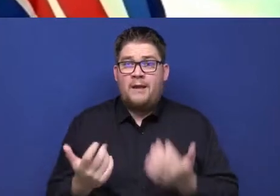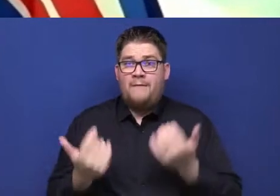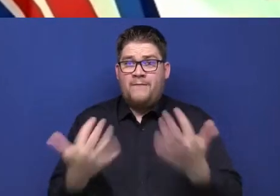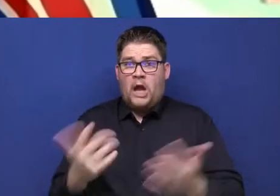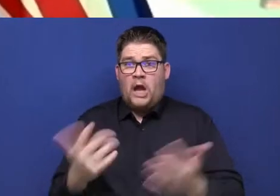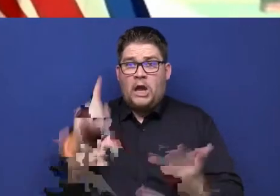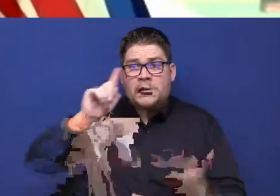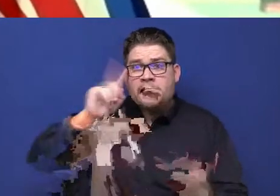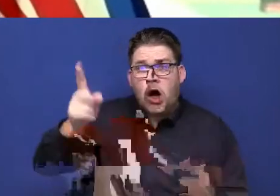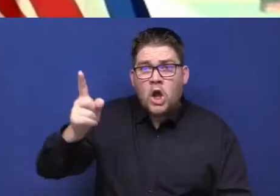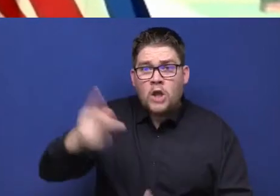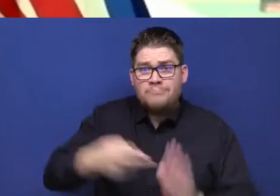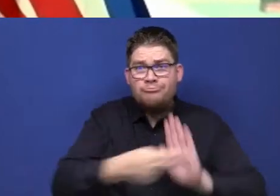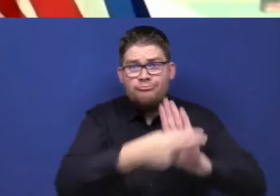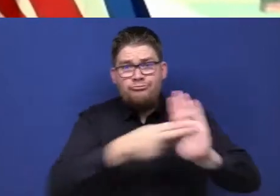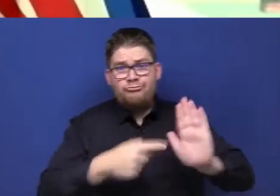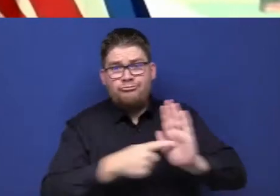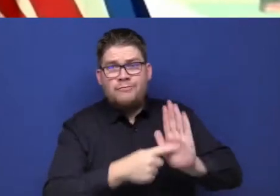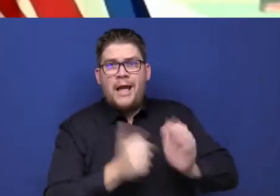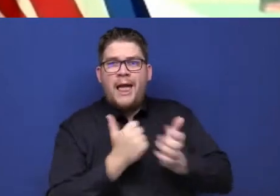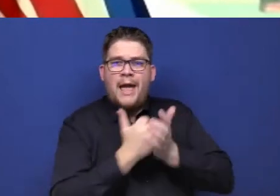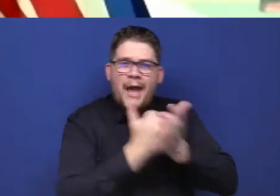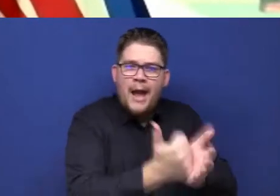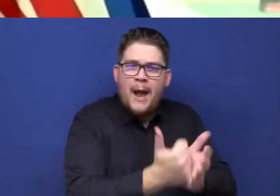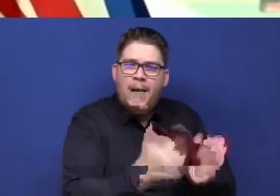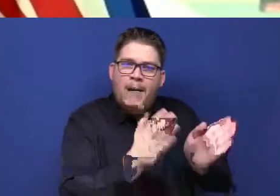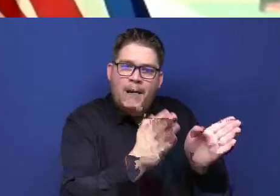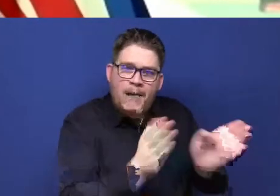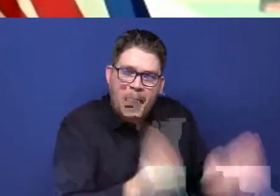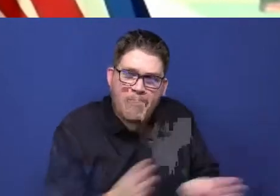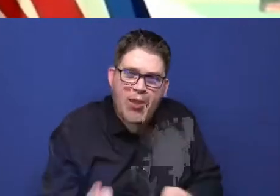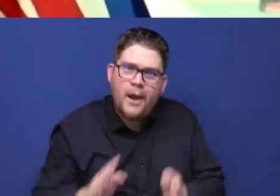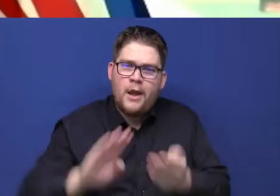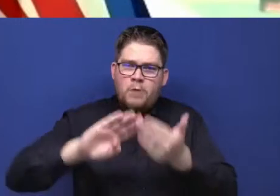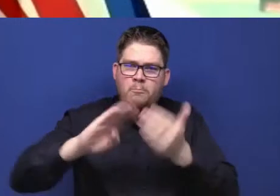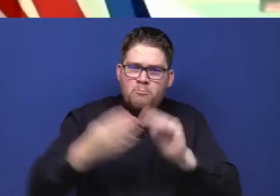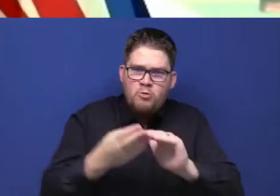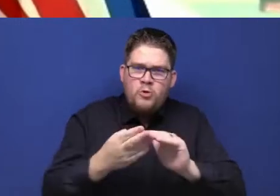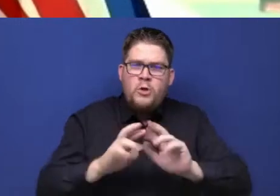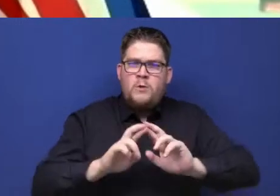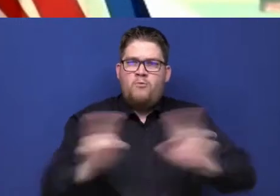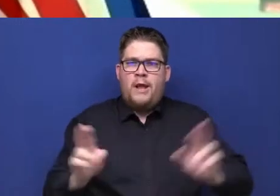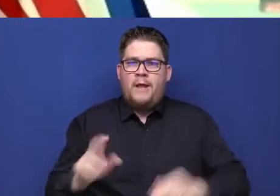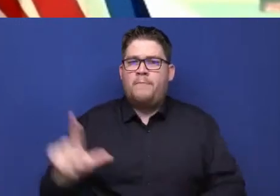of the key communities to take advantage of that. It's something the government has been